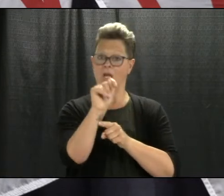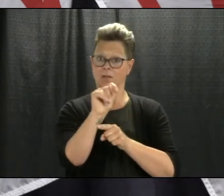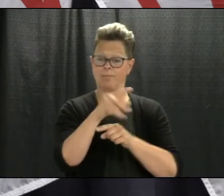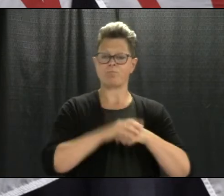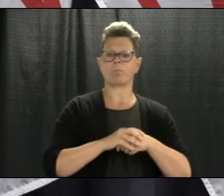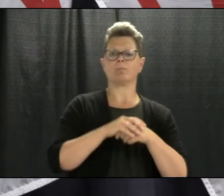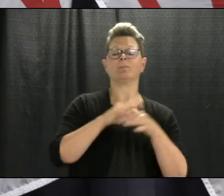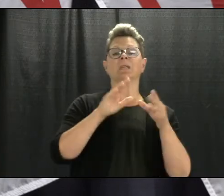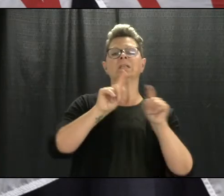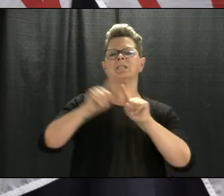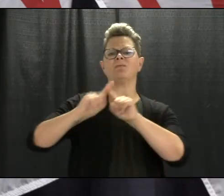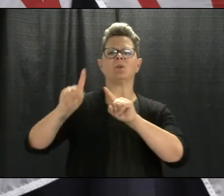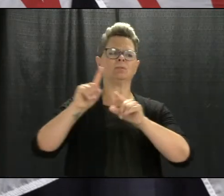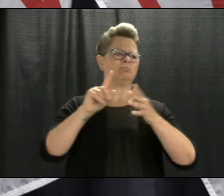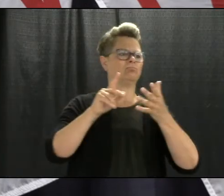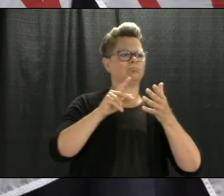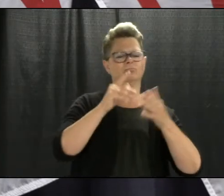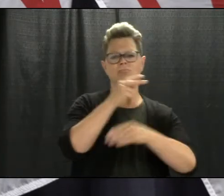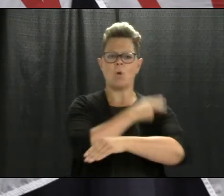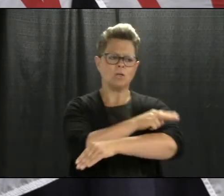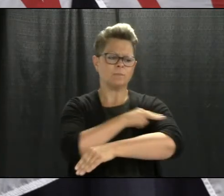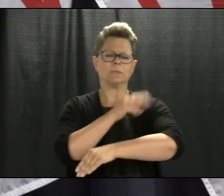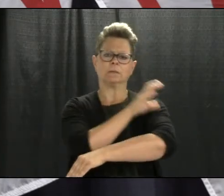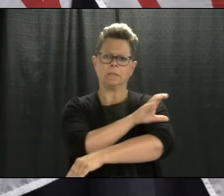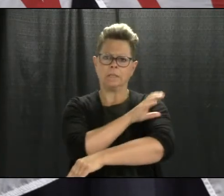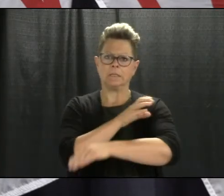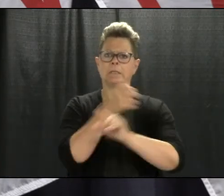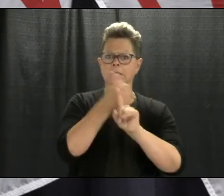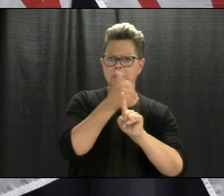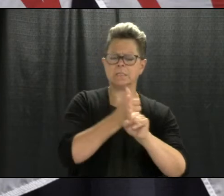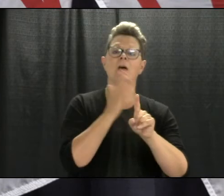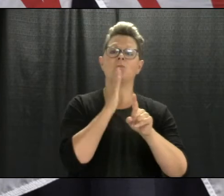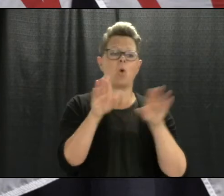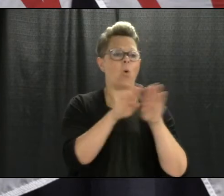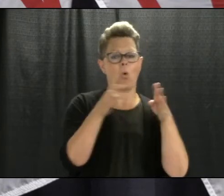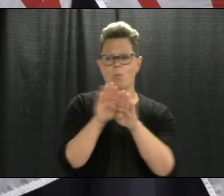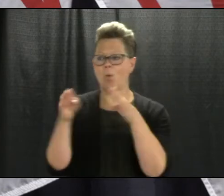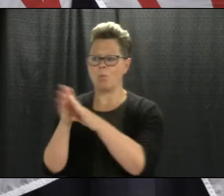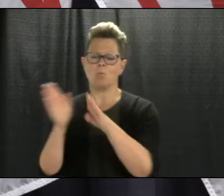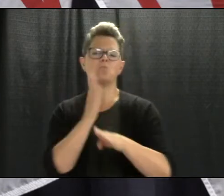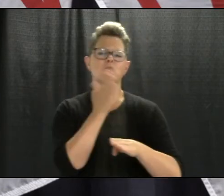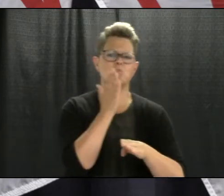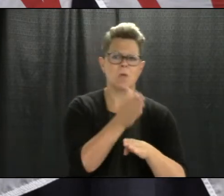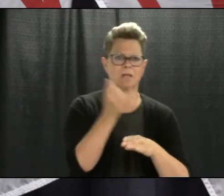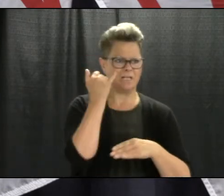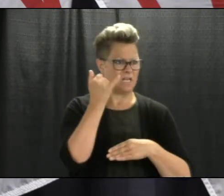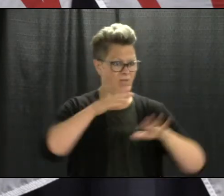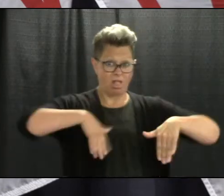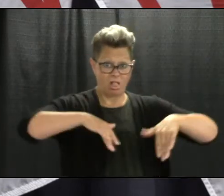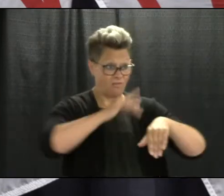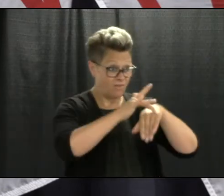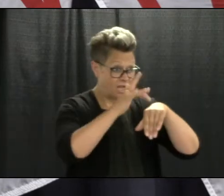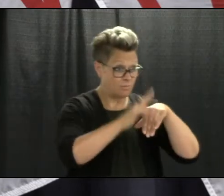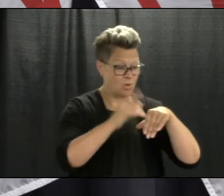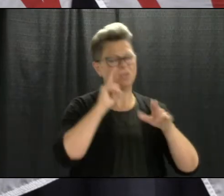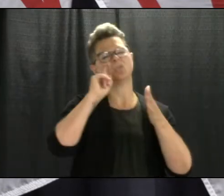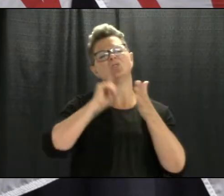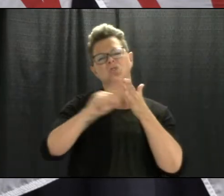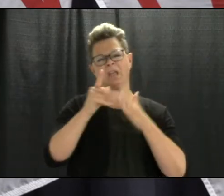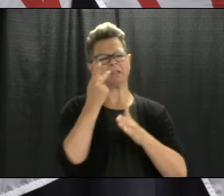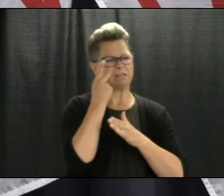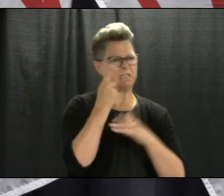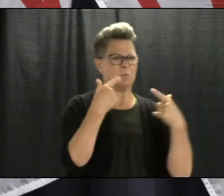opening up clinics day by day, so if you don't see availability in your region right away, please check back for updates.